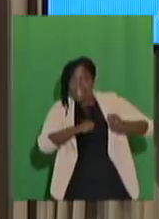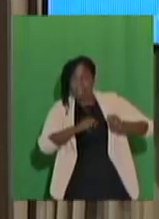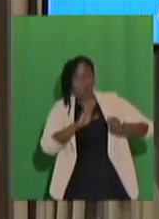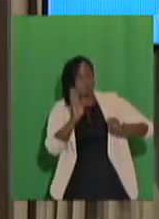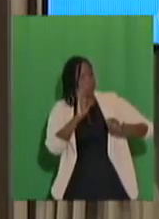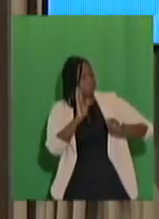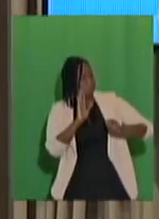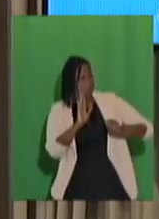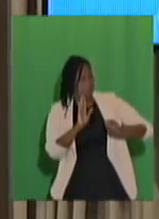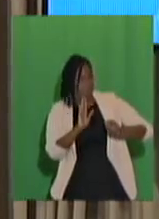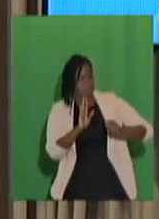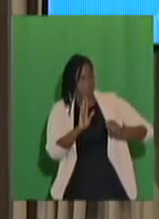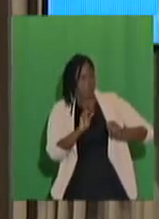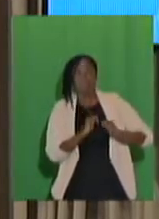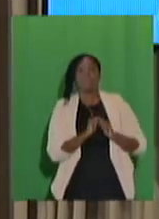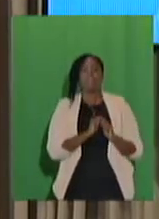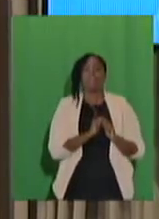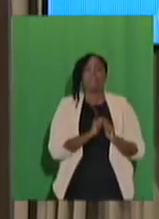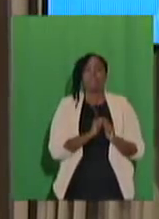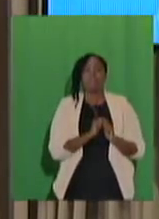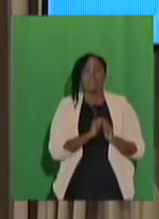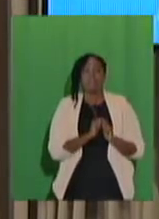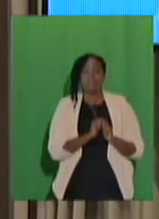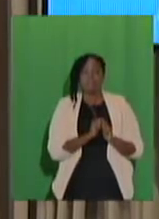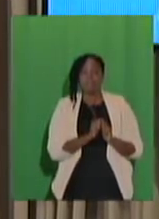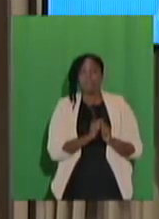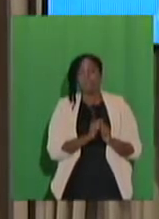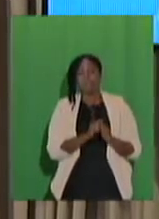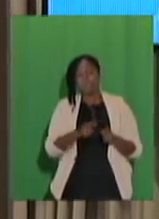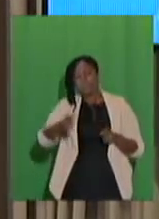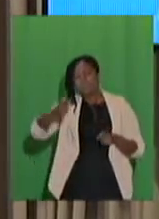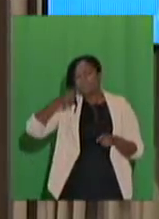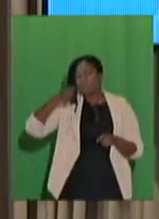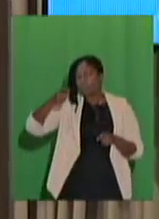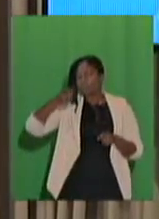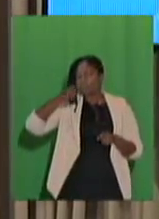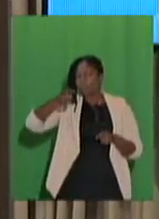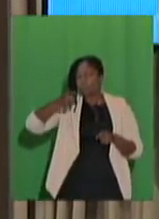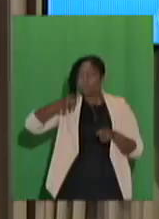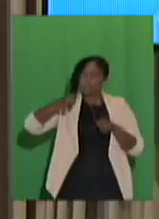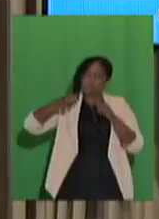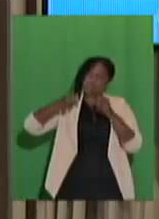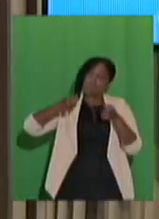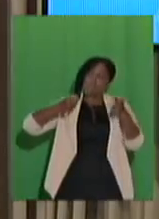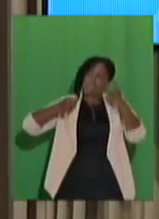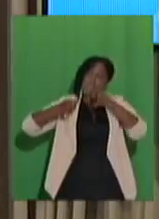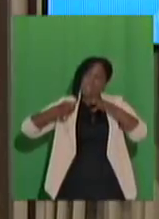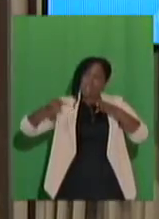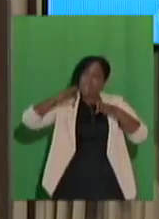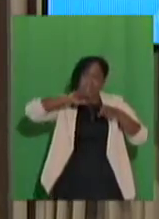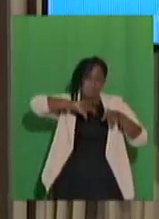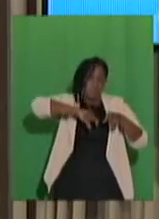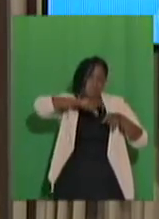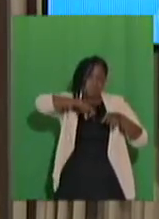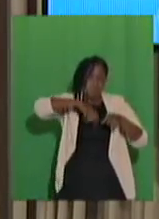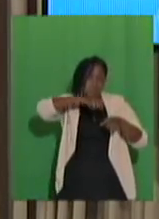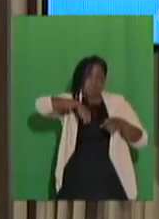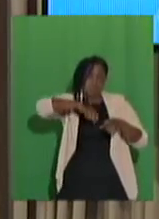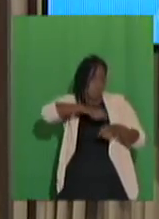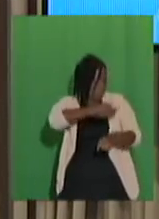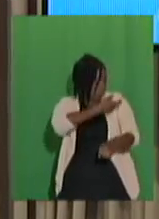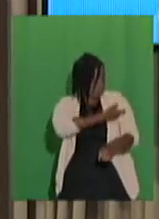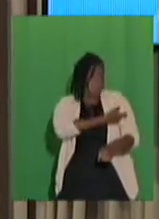Experimental treatments, which are born out of anecdotal evidence in a small number of